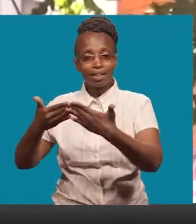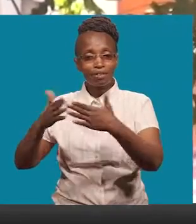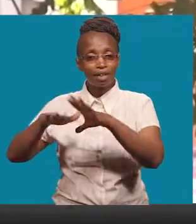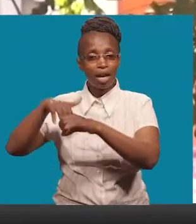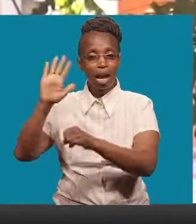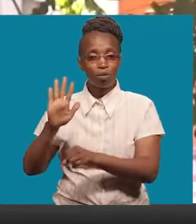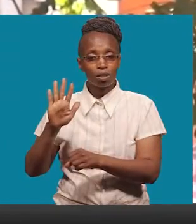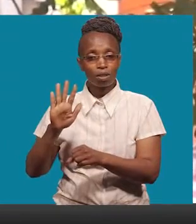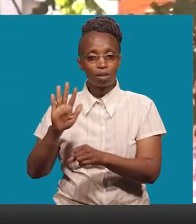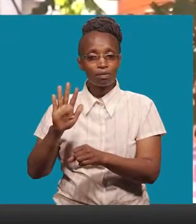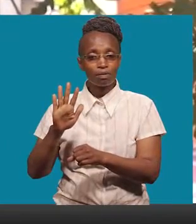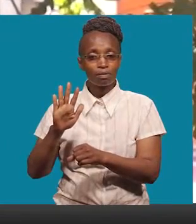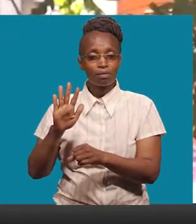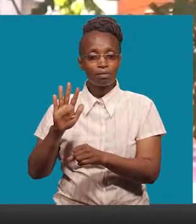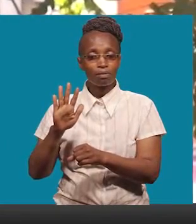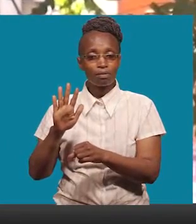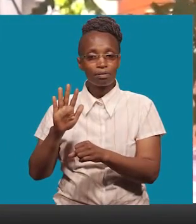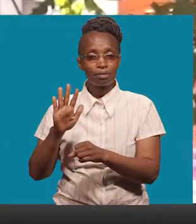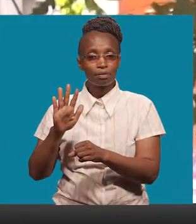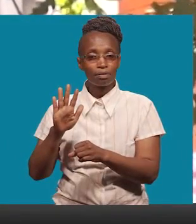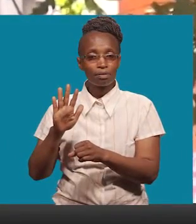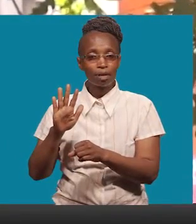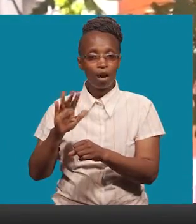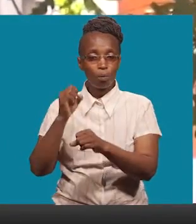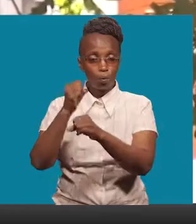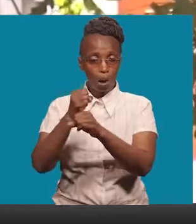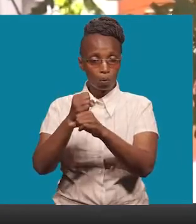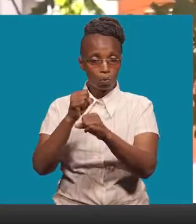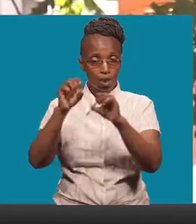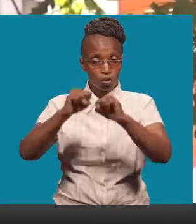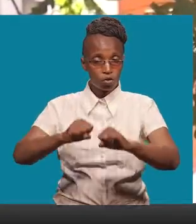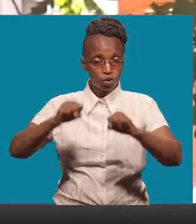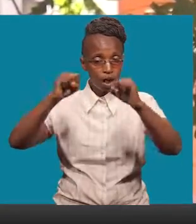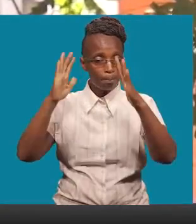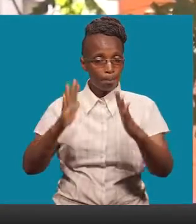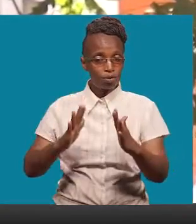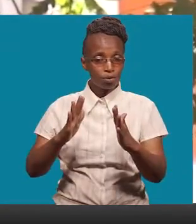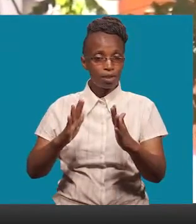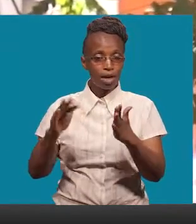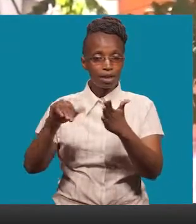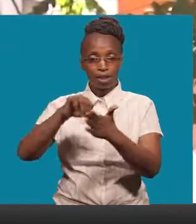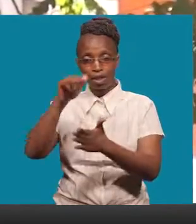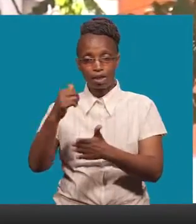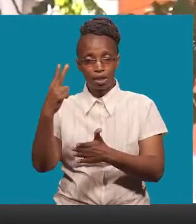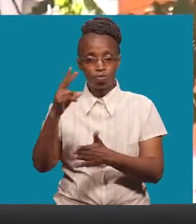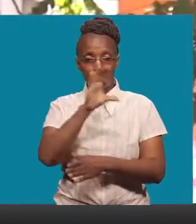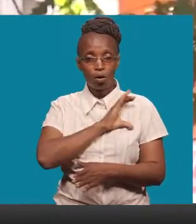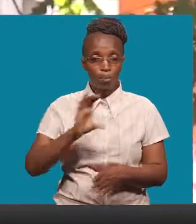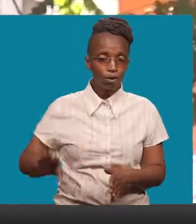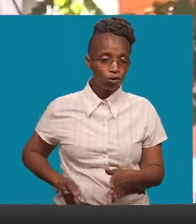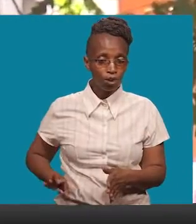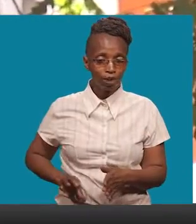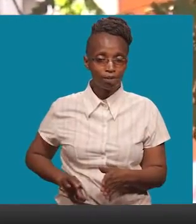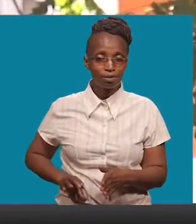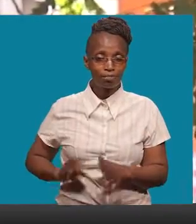warning to the current IEBC chairman Mr. Wafula Chebukati and the other two